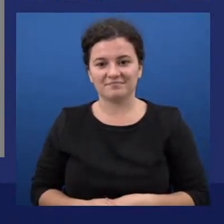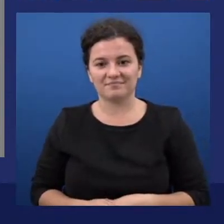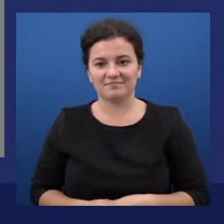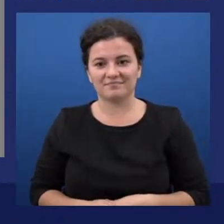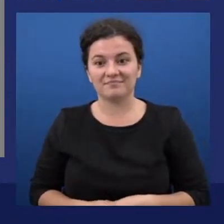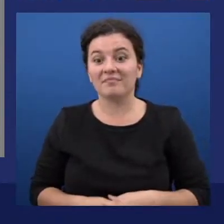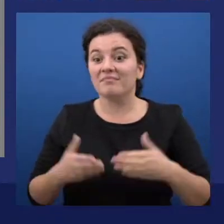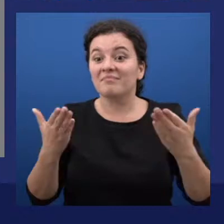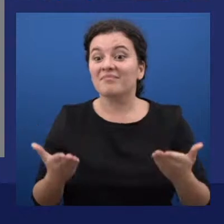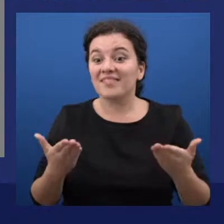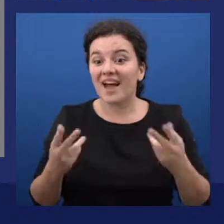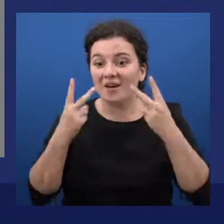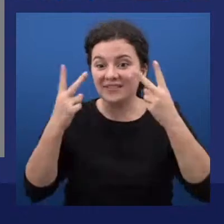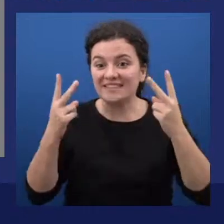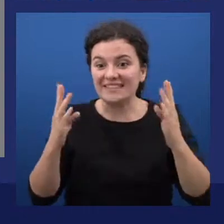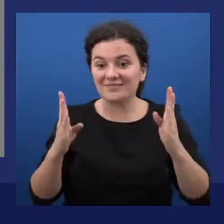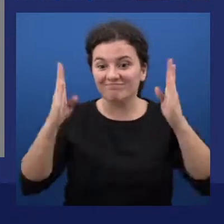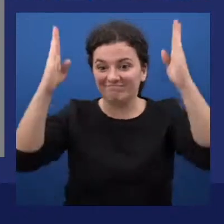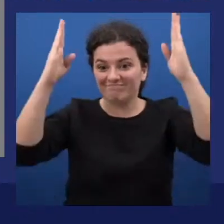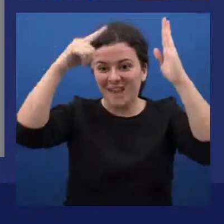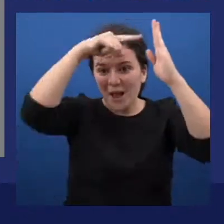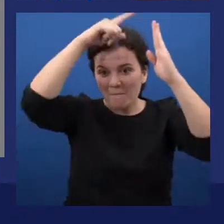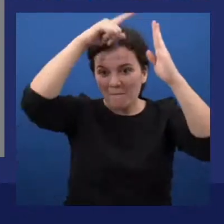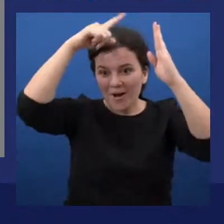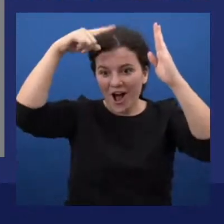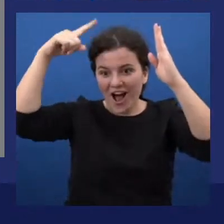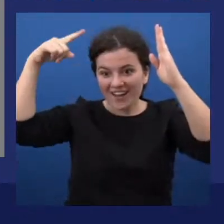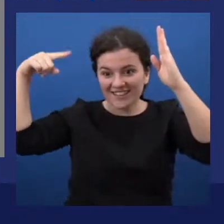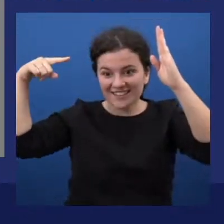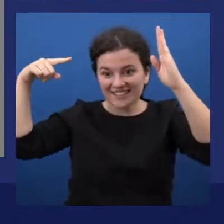see, and yay, we're doing right. Okay.